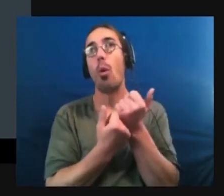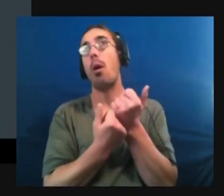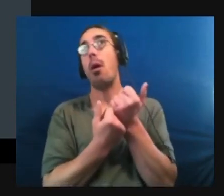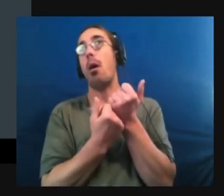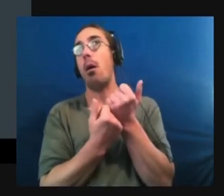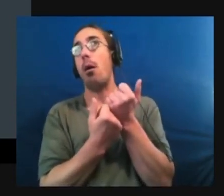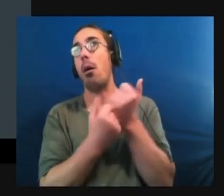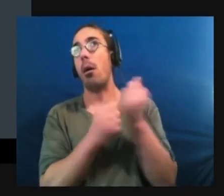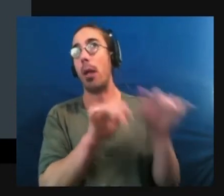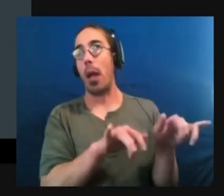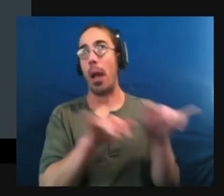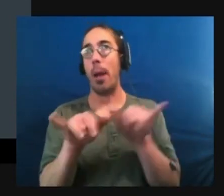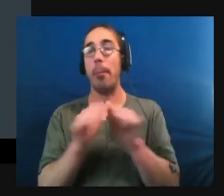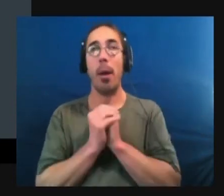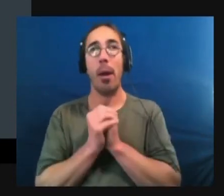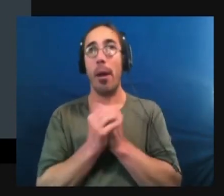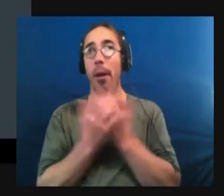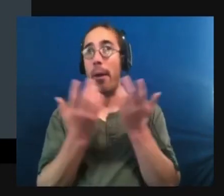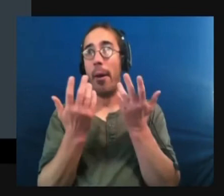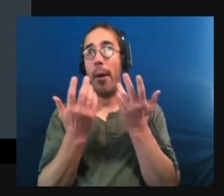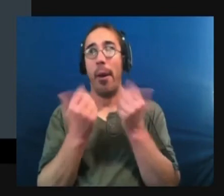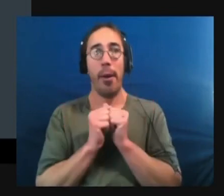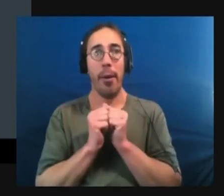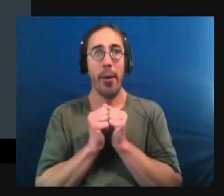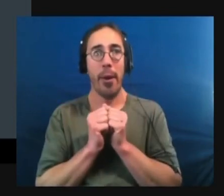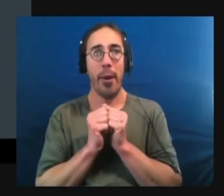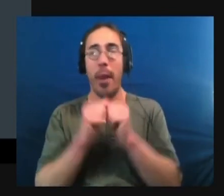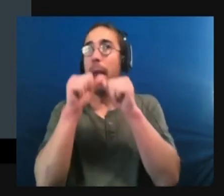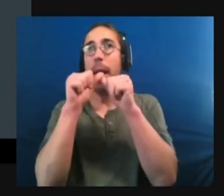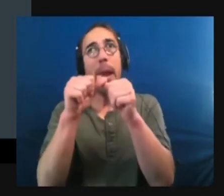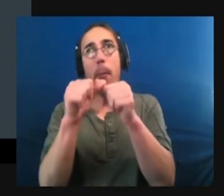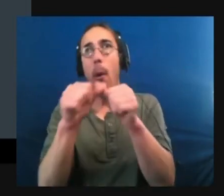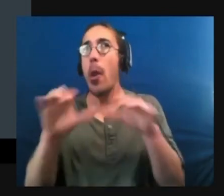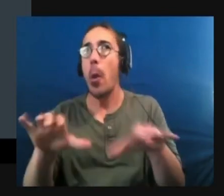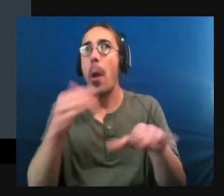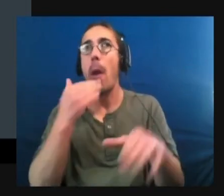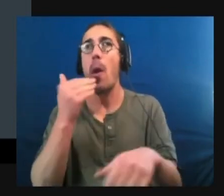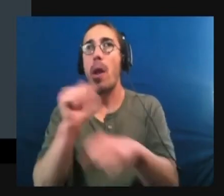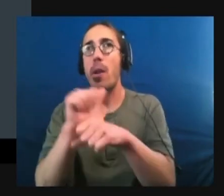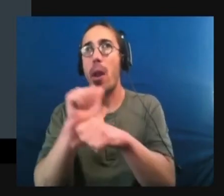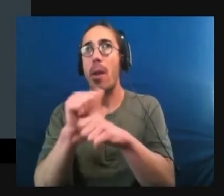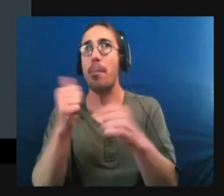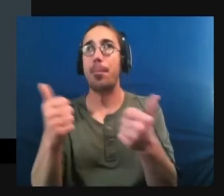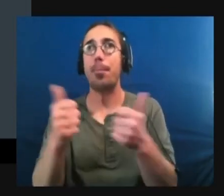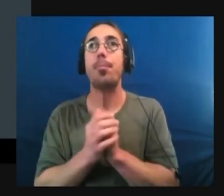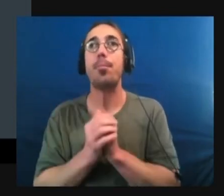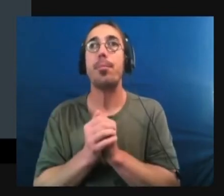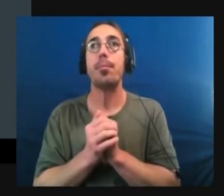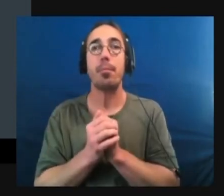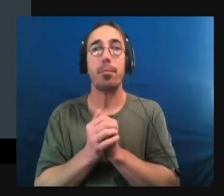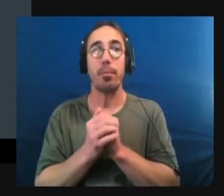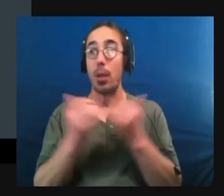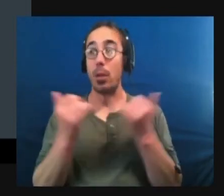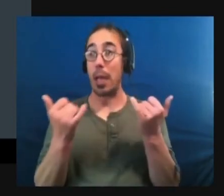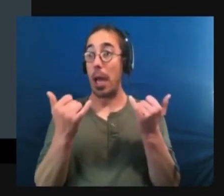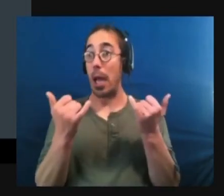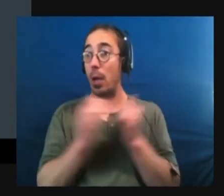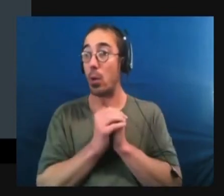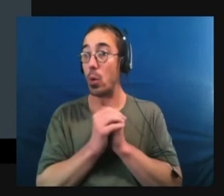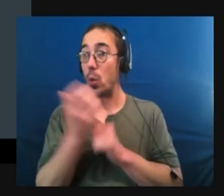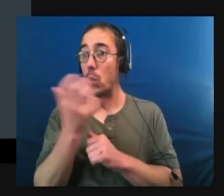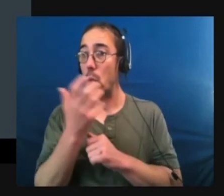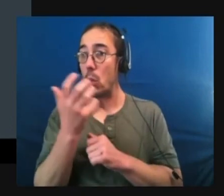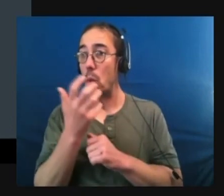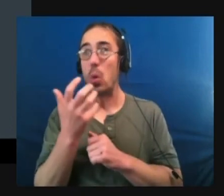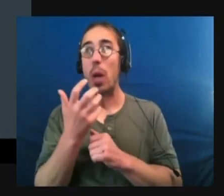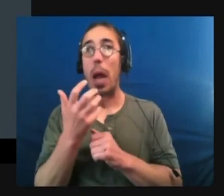and keep going. You're doing it. Okay. We are at the 30-minute mark. Oh,